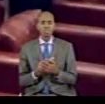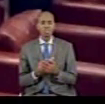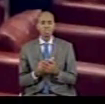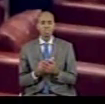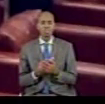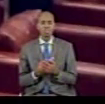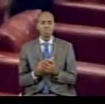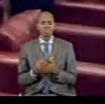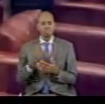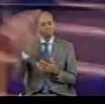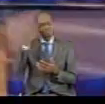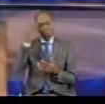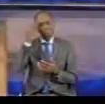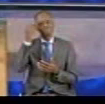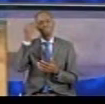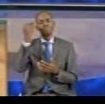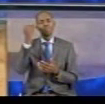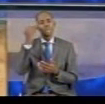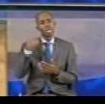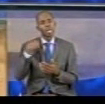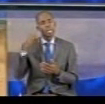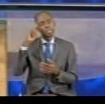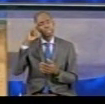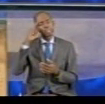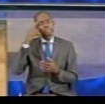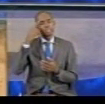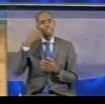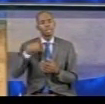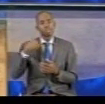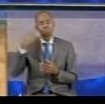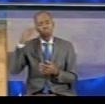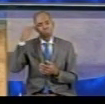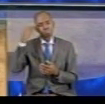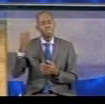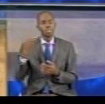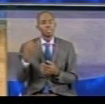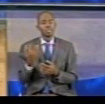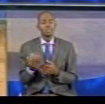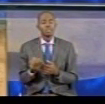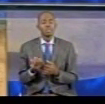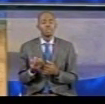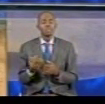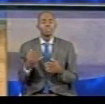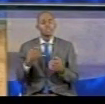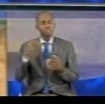Supposition. They supposed it had been a spirit.